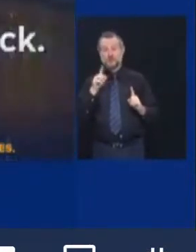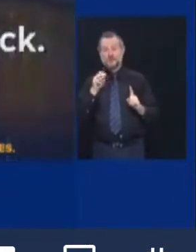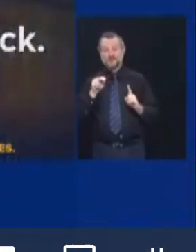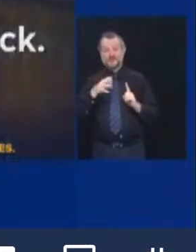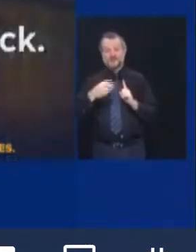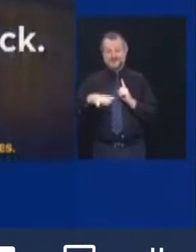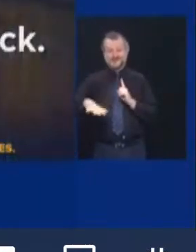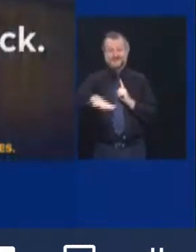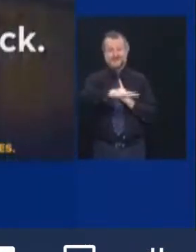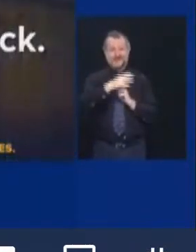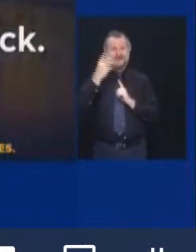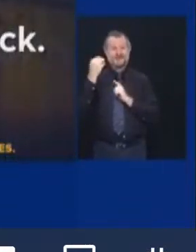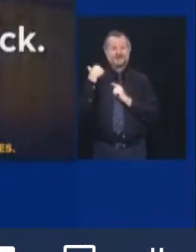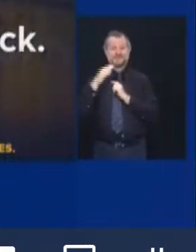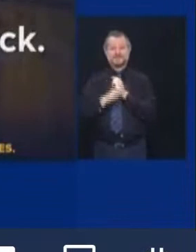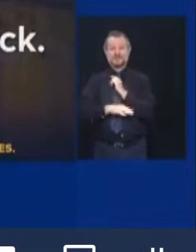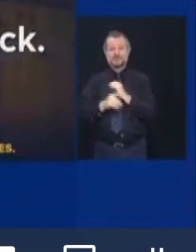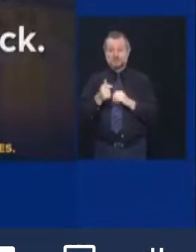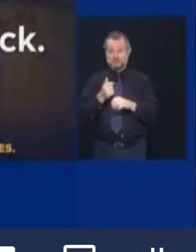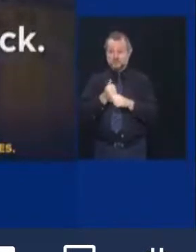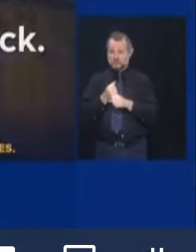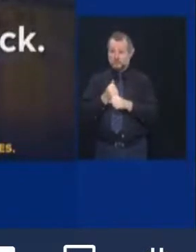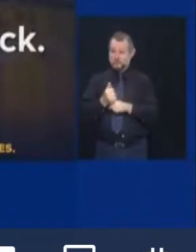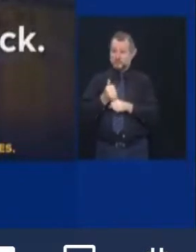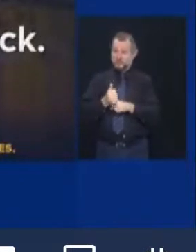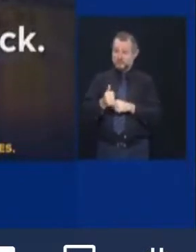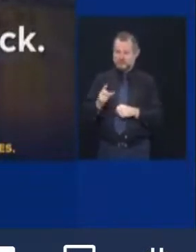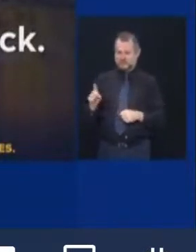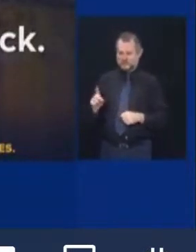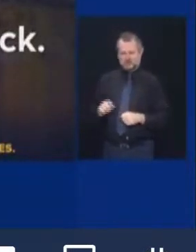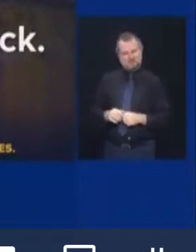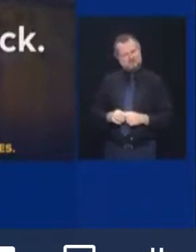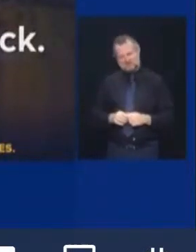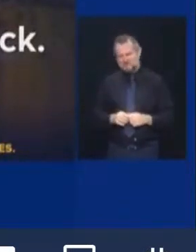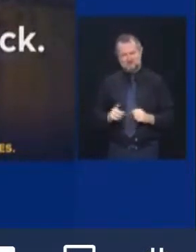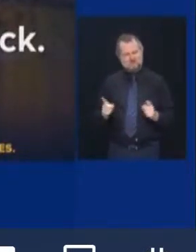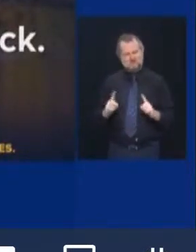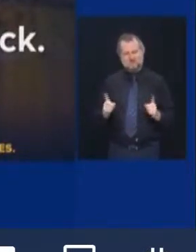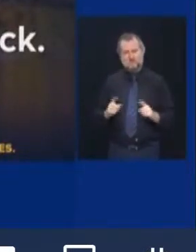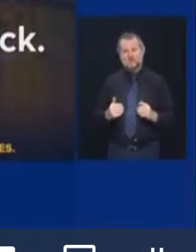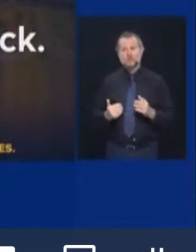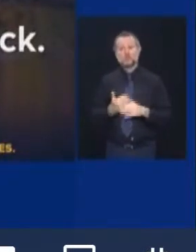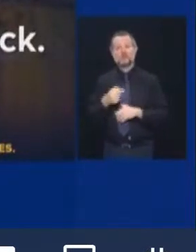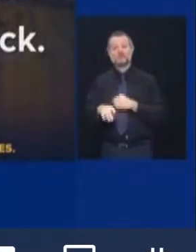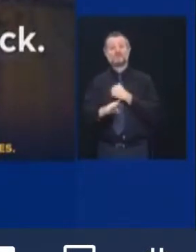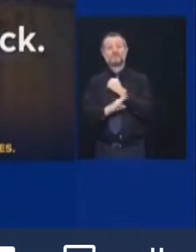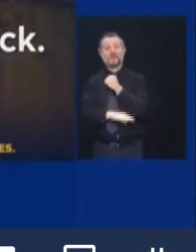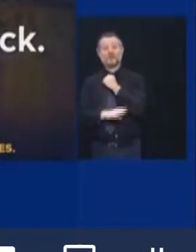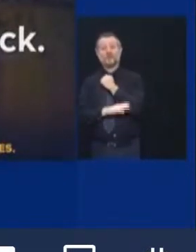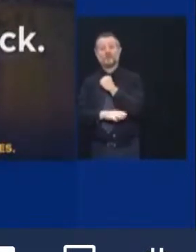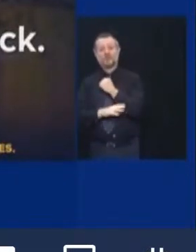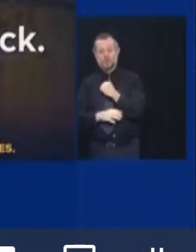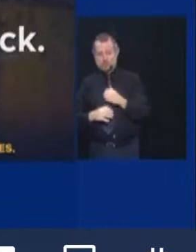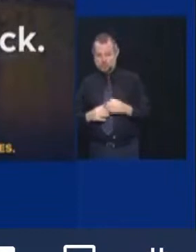political symbol? Now we're in the fall. The fall is a new phase.